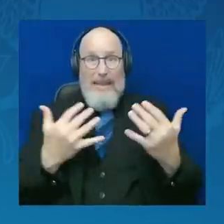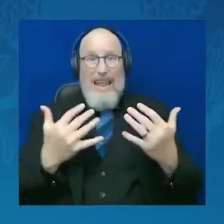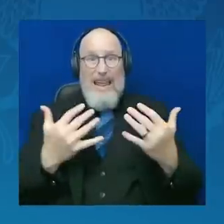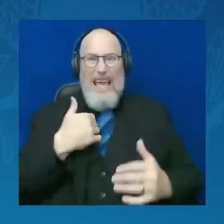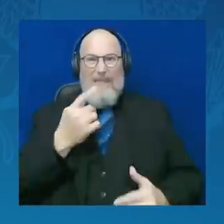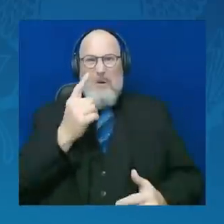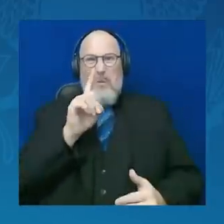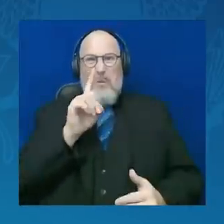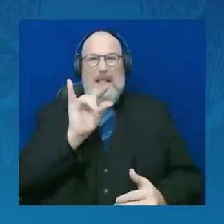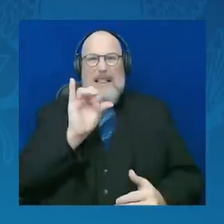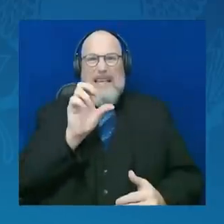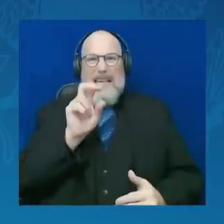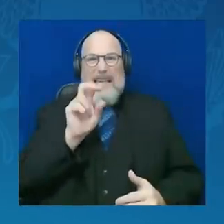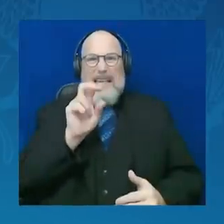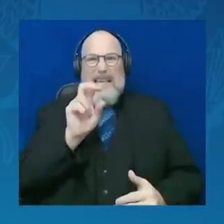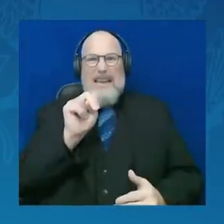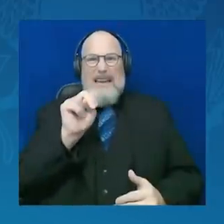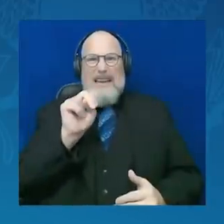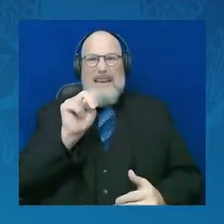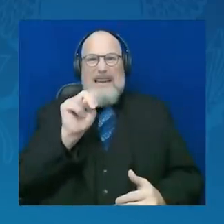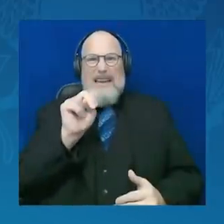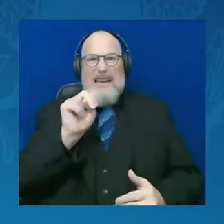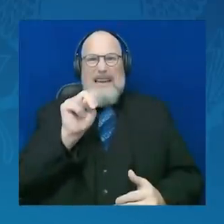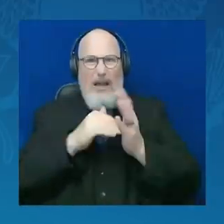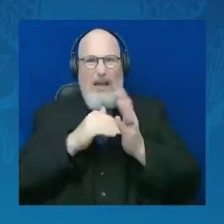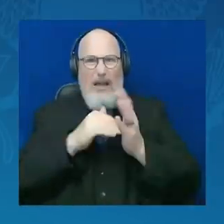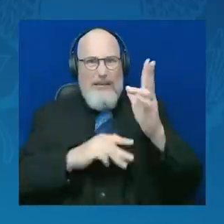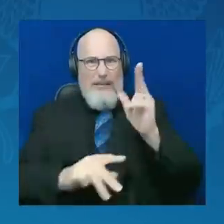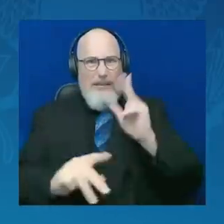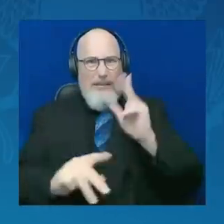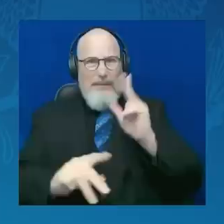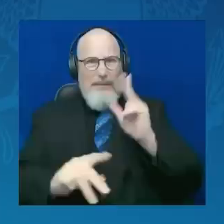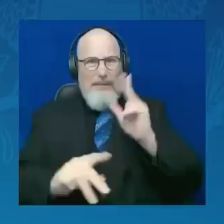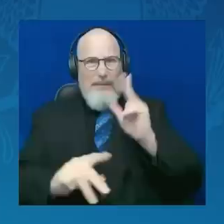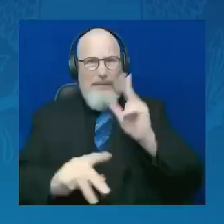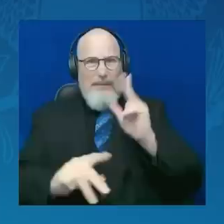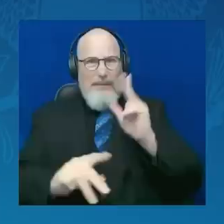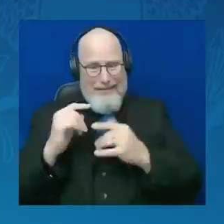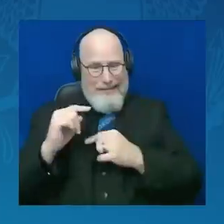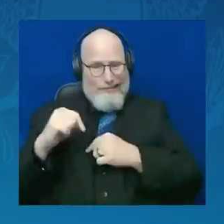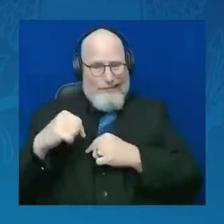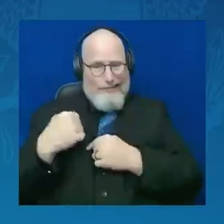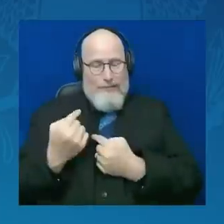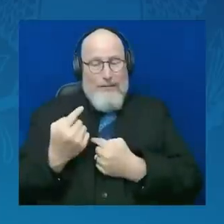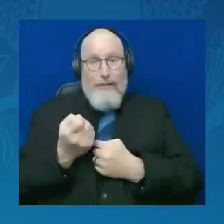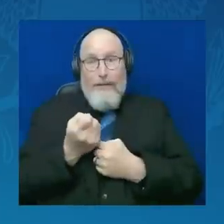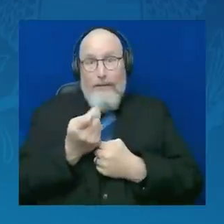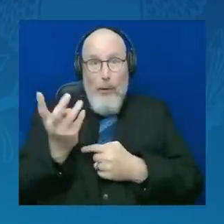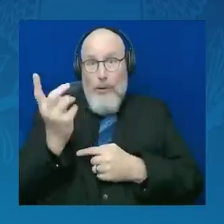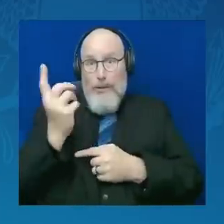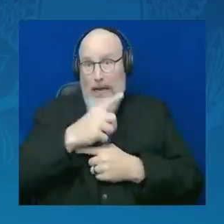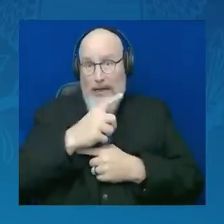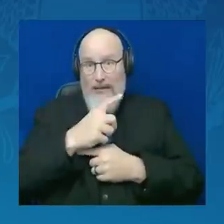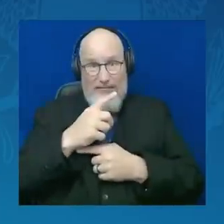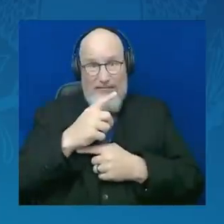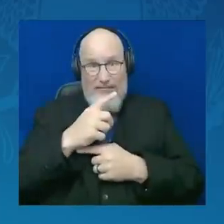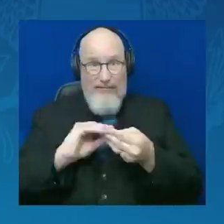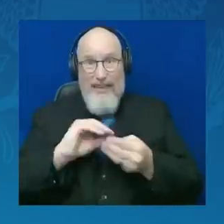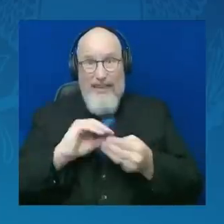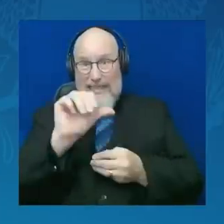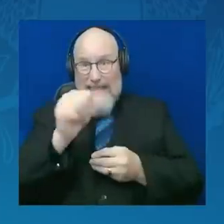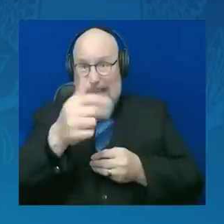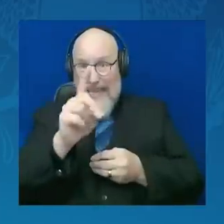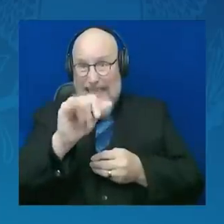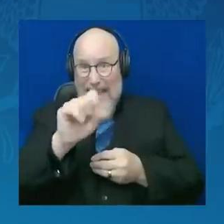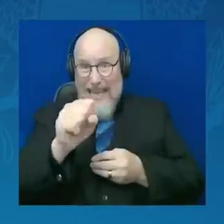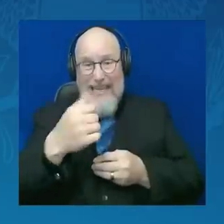1,500,000 people who have come to us over the last couple of days. So it's been 10 days. We have received more than 1 million people